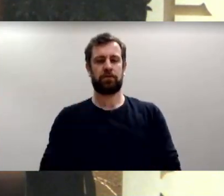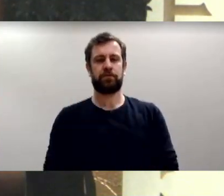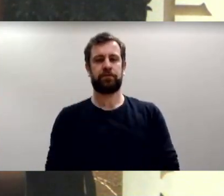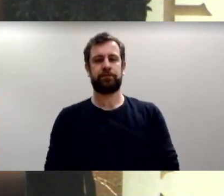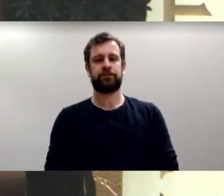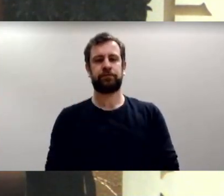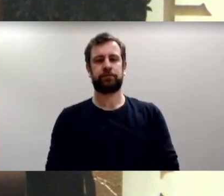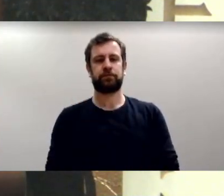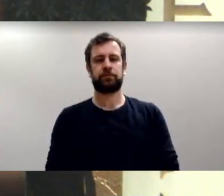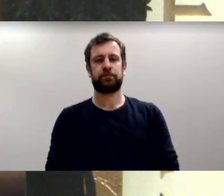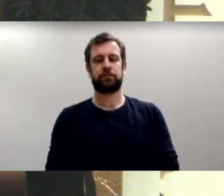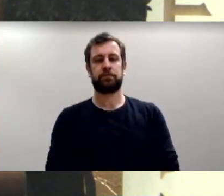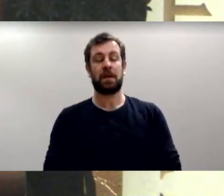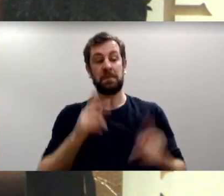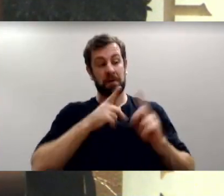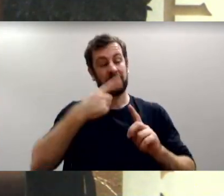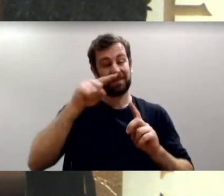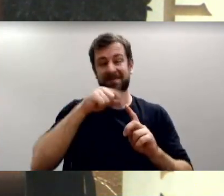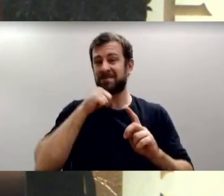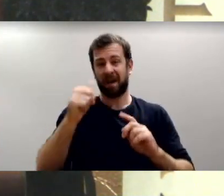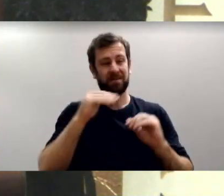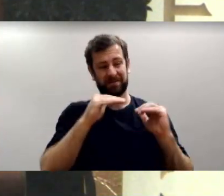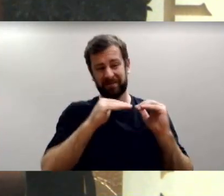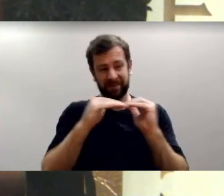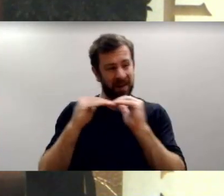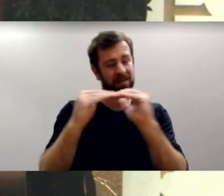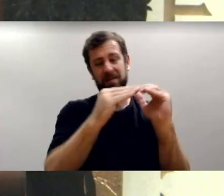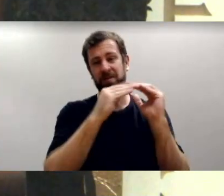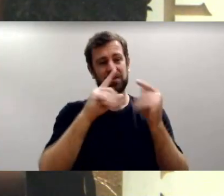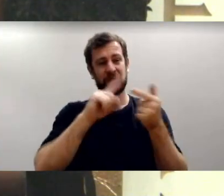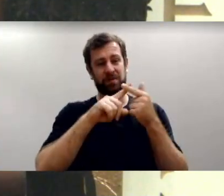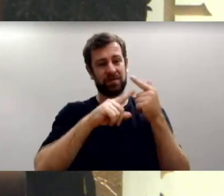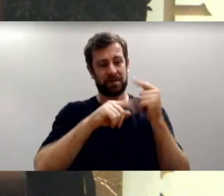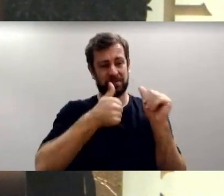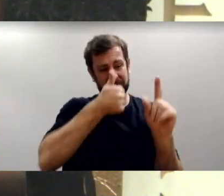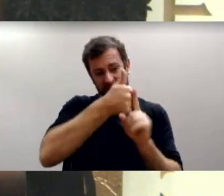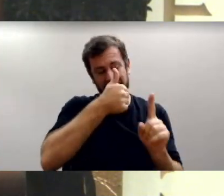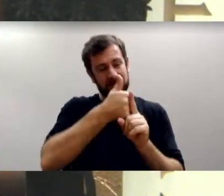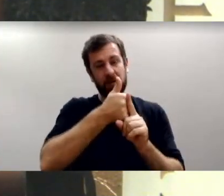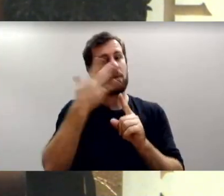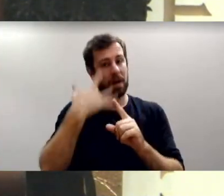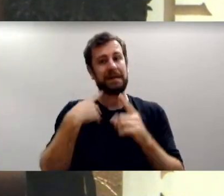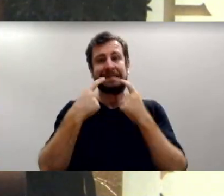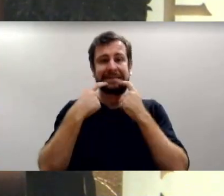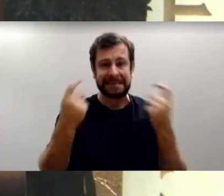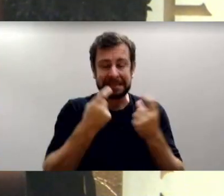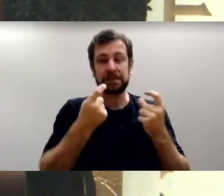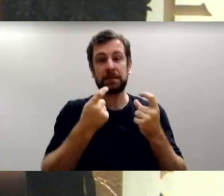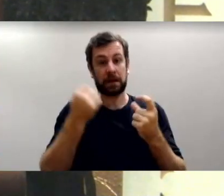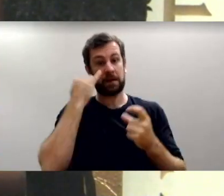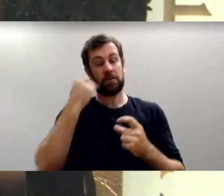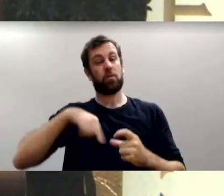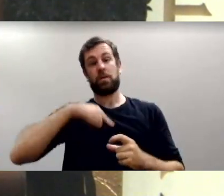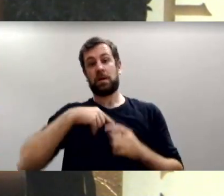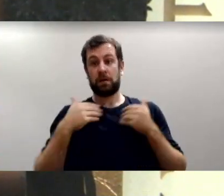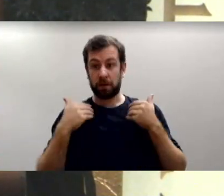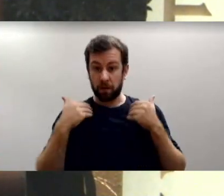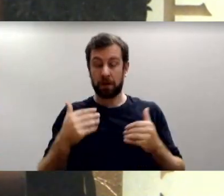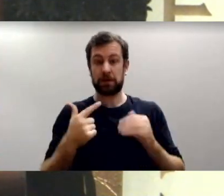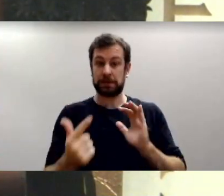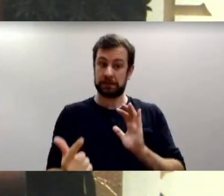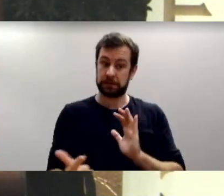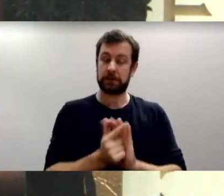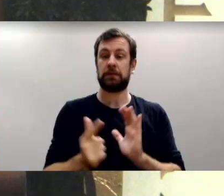to themselves, unjust to themselves by committing sins. When we commit guna, we are unjust